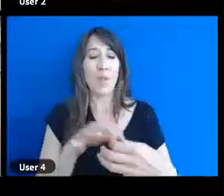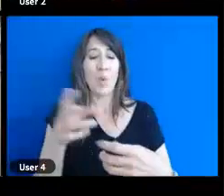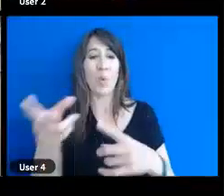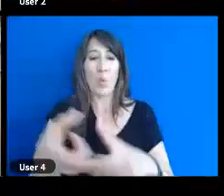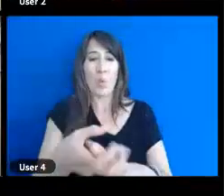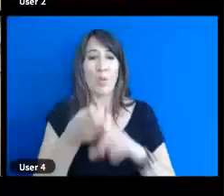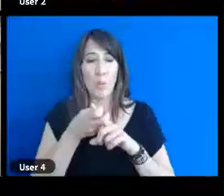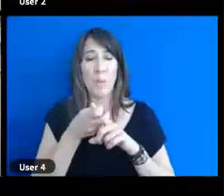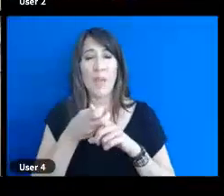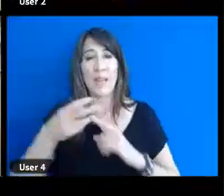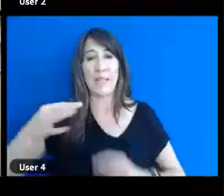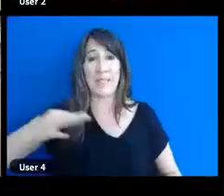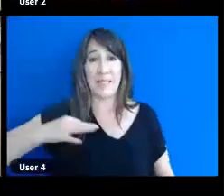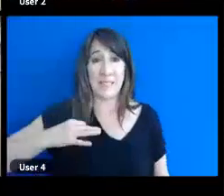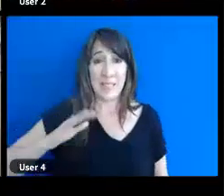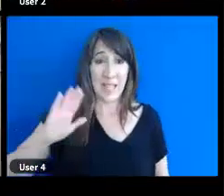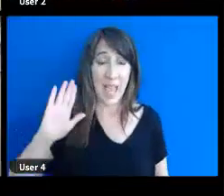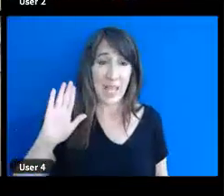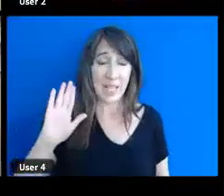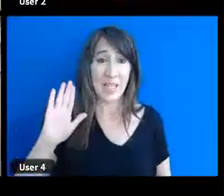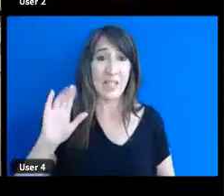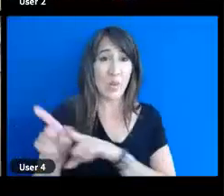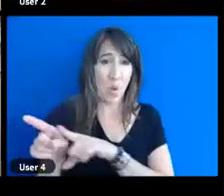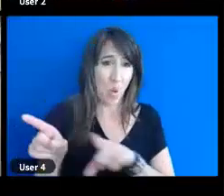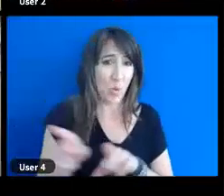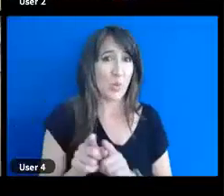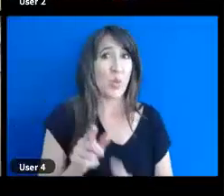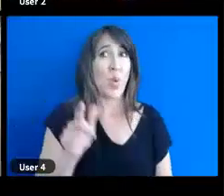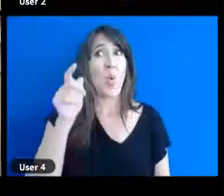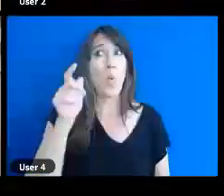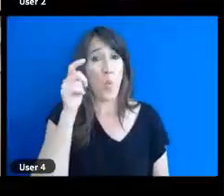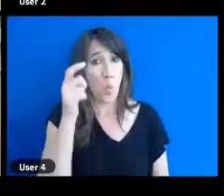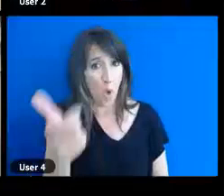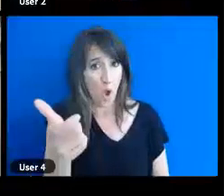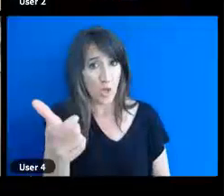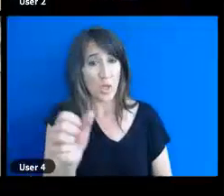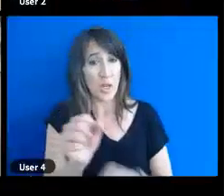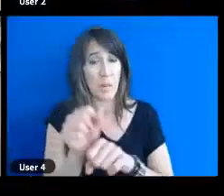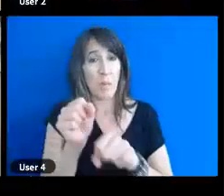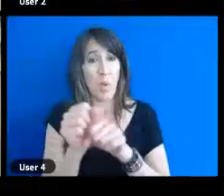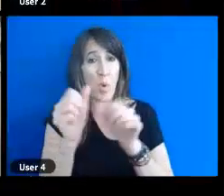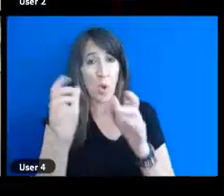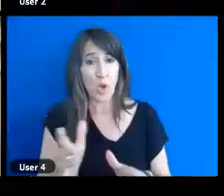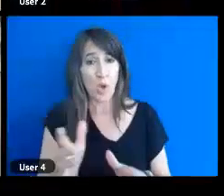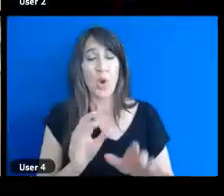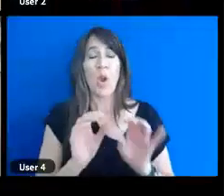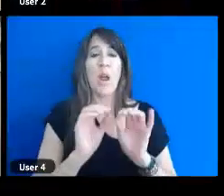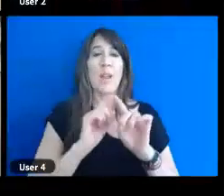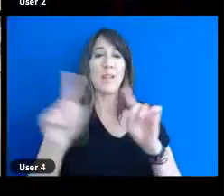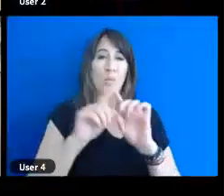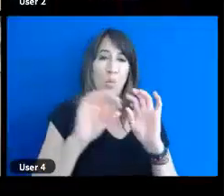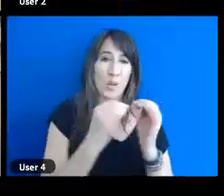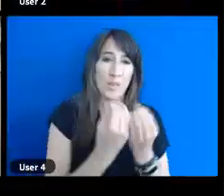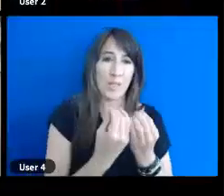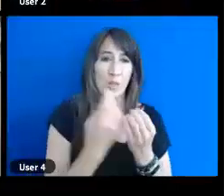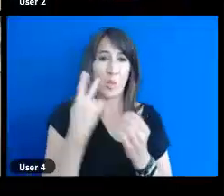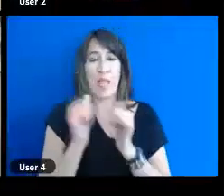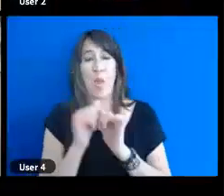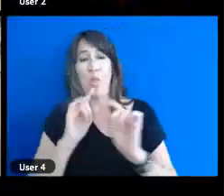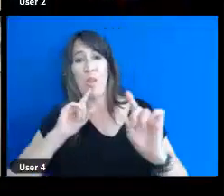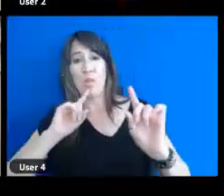I think how that translates to recruitment is that candidates are also watching